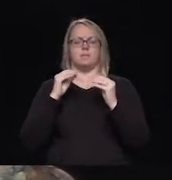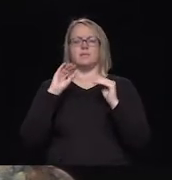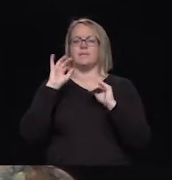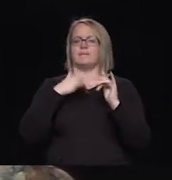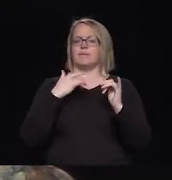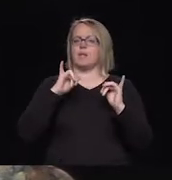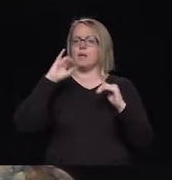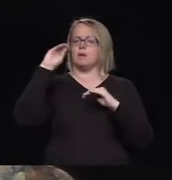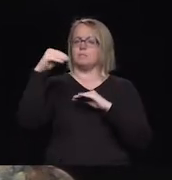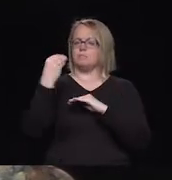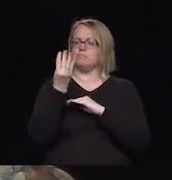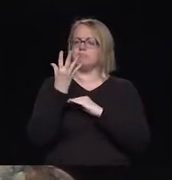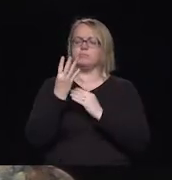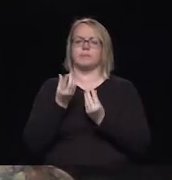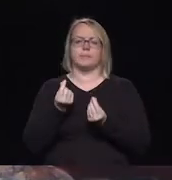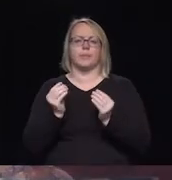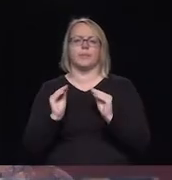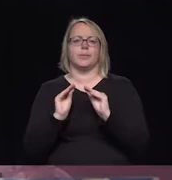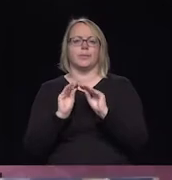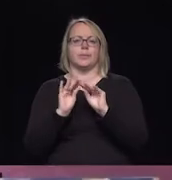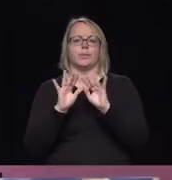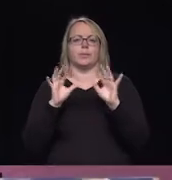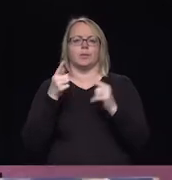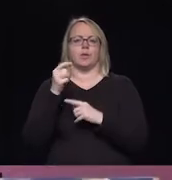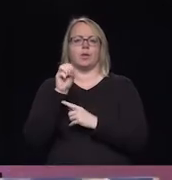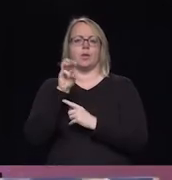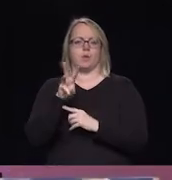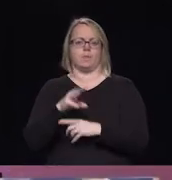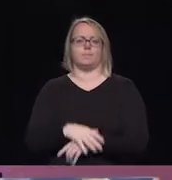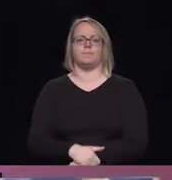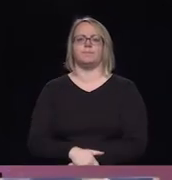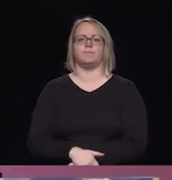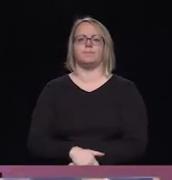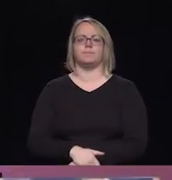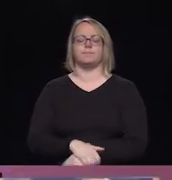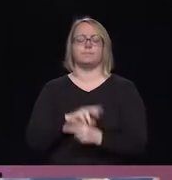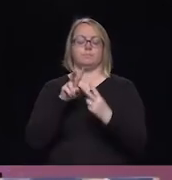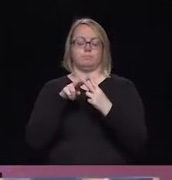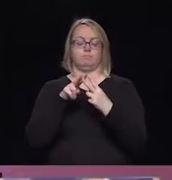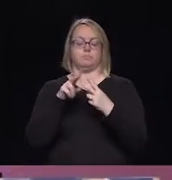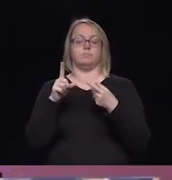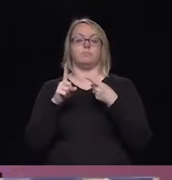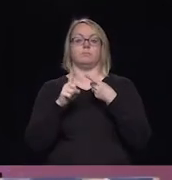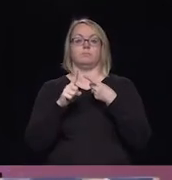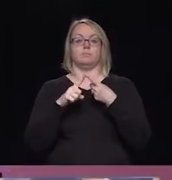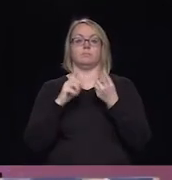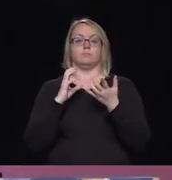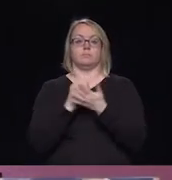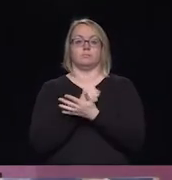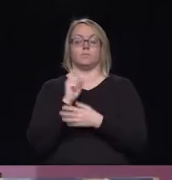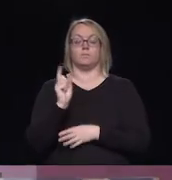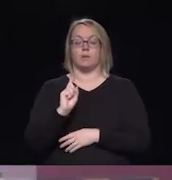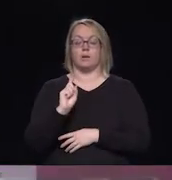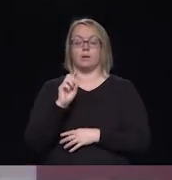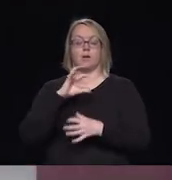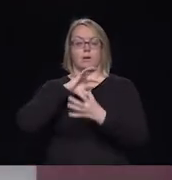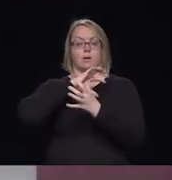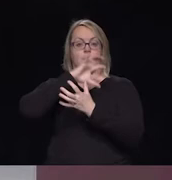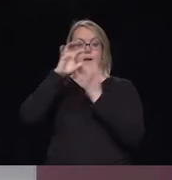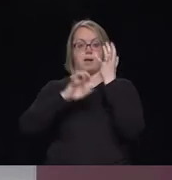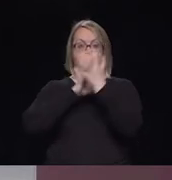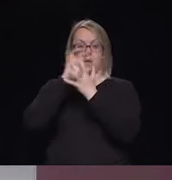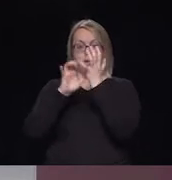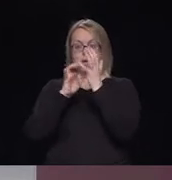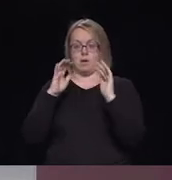We're going to do some highlights in the cloud and then some glowing light along the horizon. So at the cloud, I want you to do the